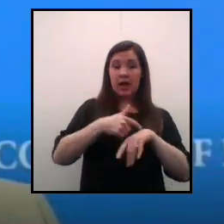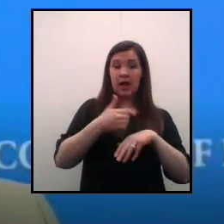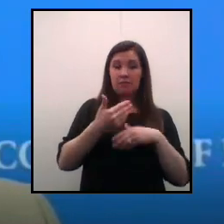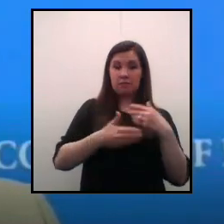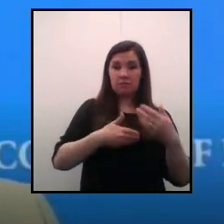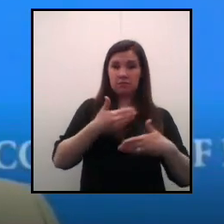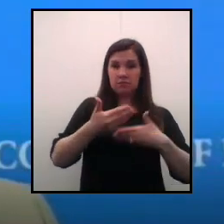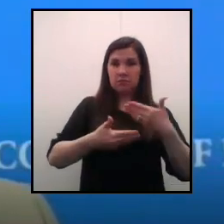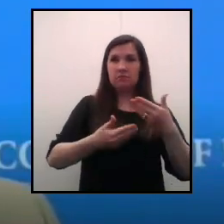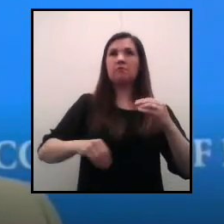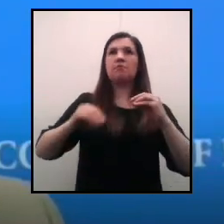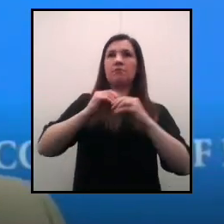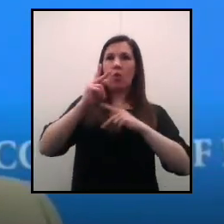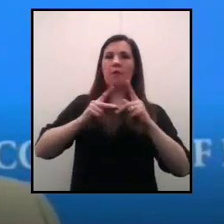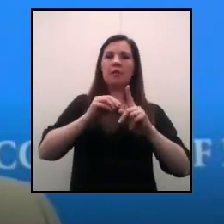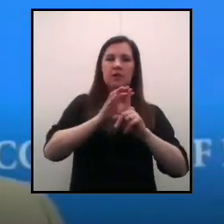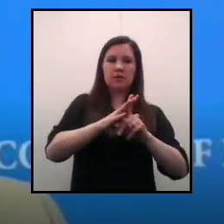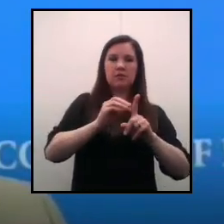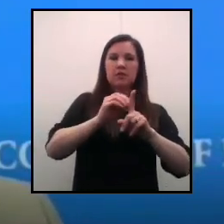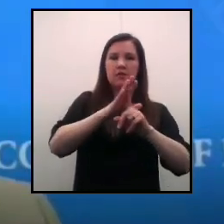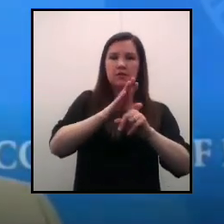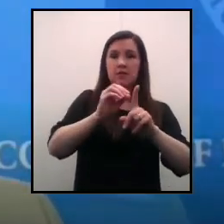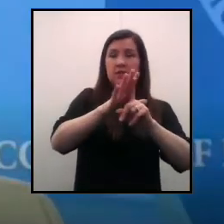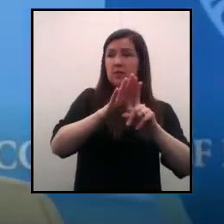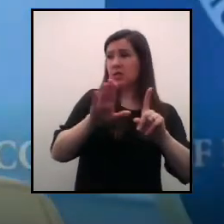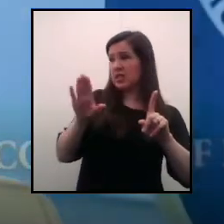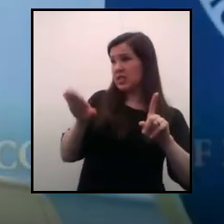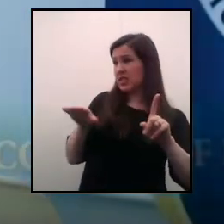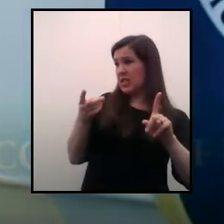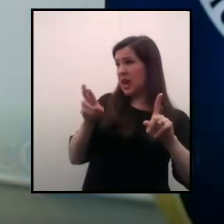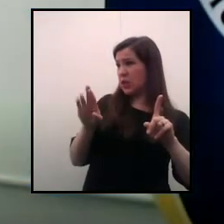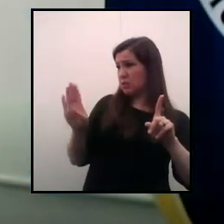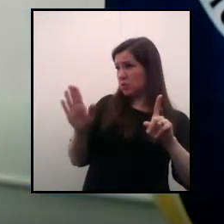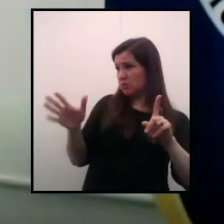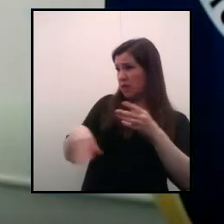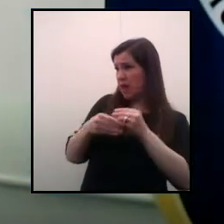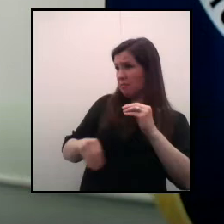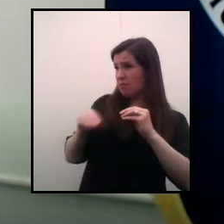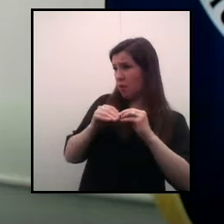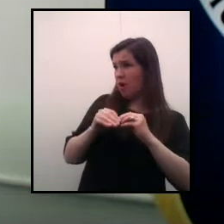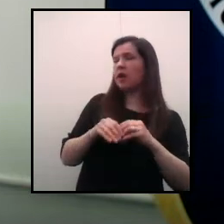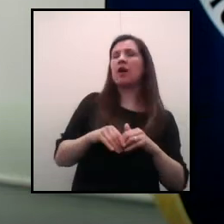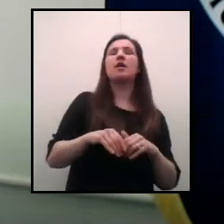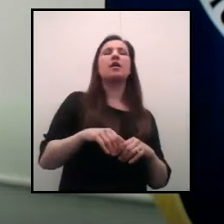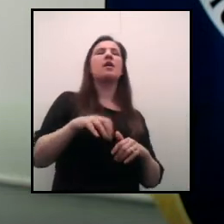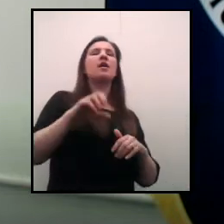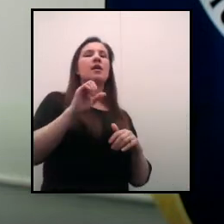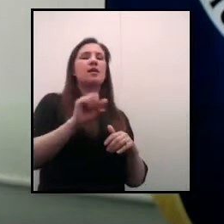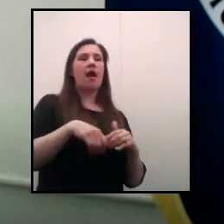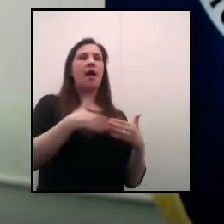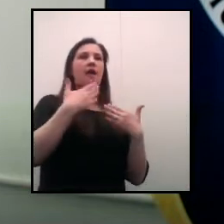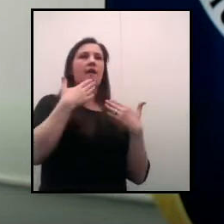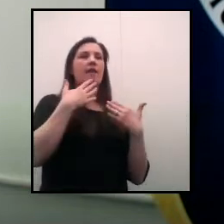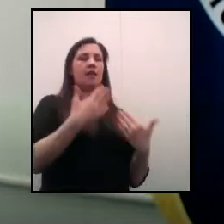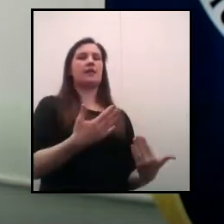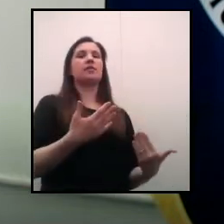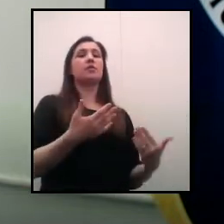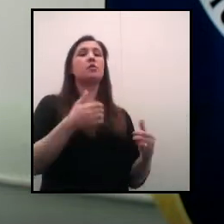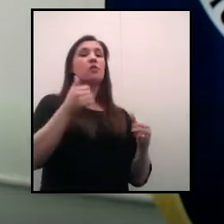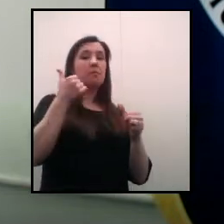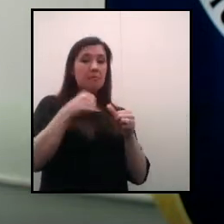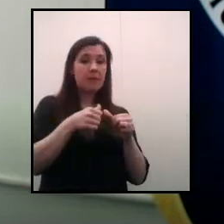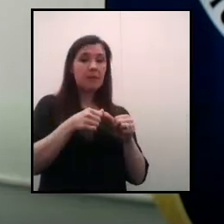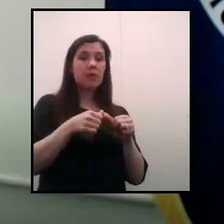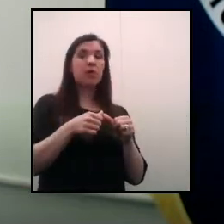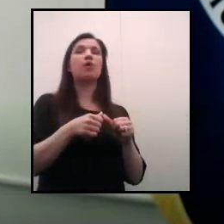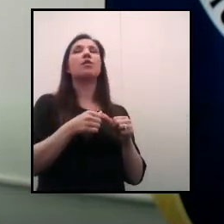more people who are exposed. Doctor, did you want to add any more? Yeah, thanks. Yeah, remember, even if we have a